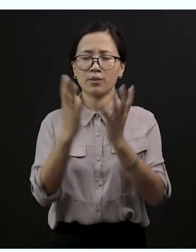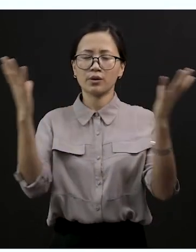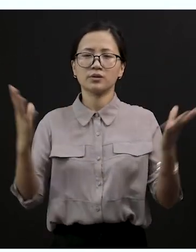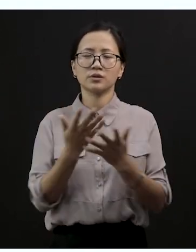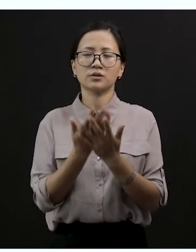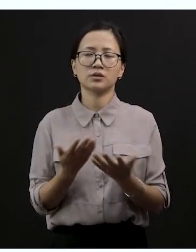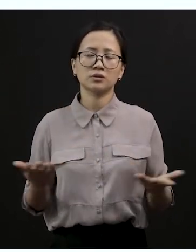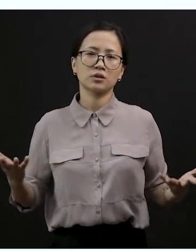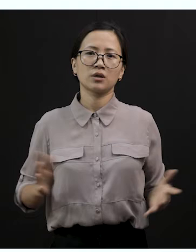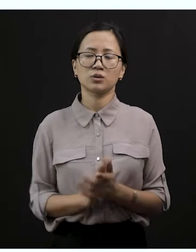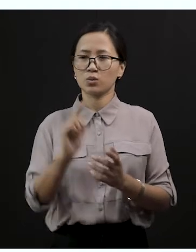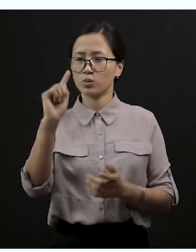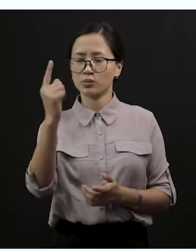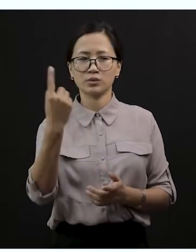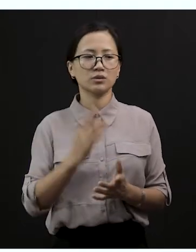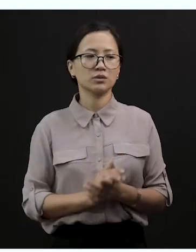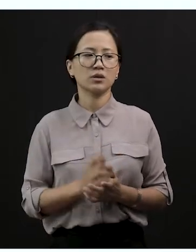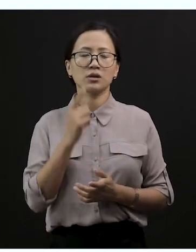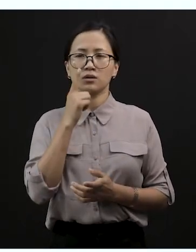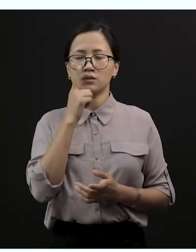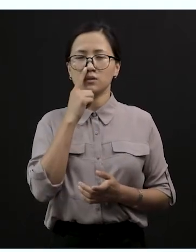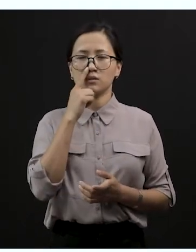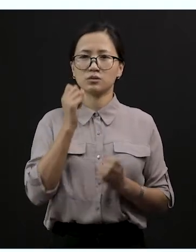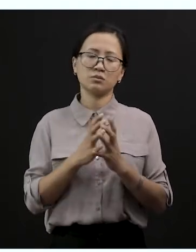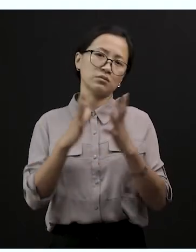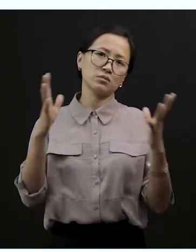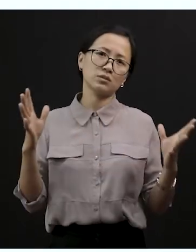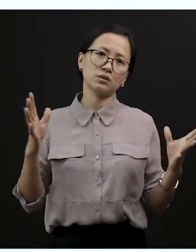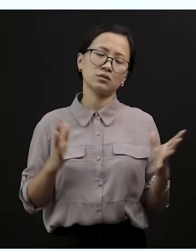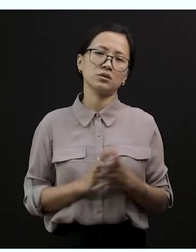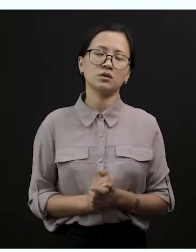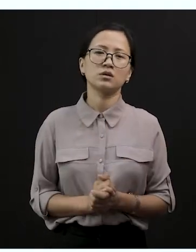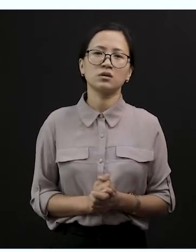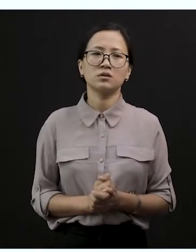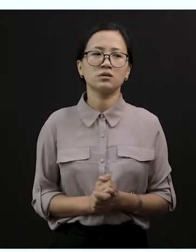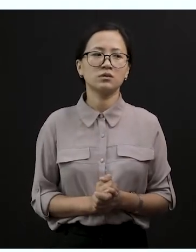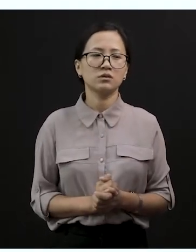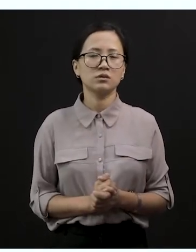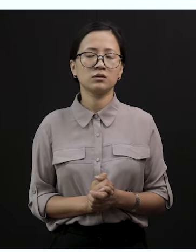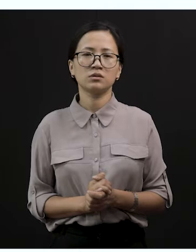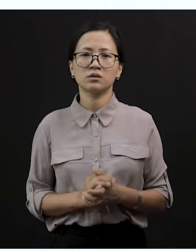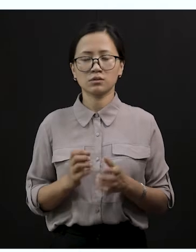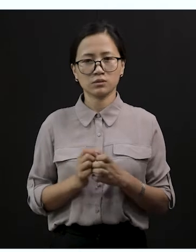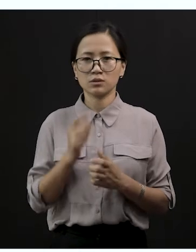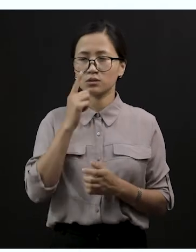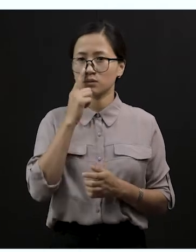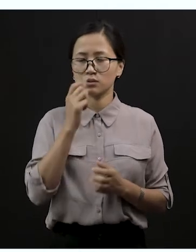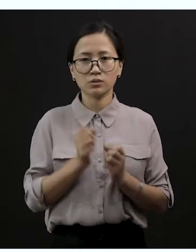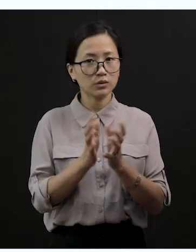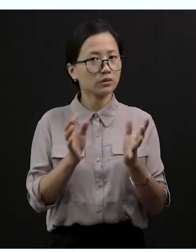things at once. That means, see, girls. Earlier we said that it is girl without S, right?